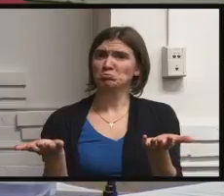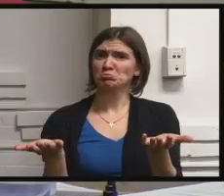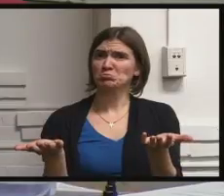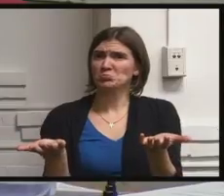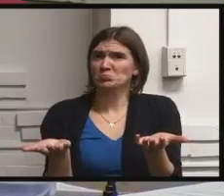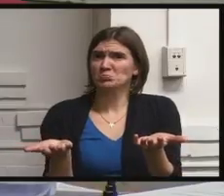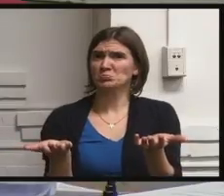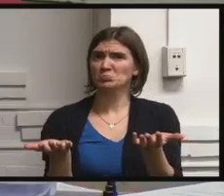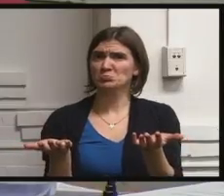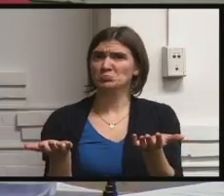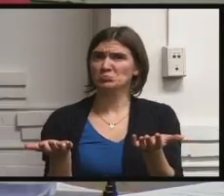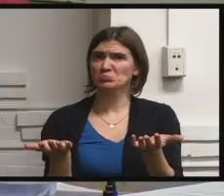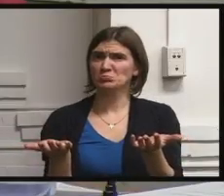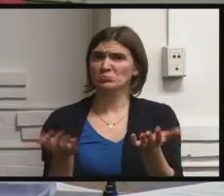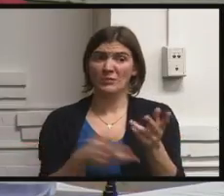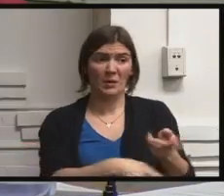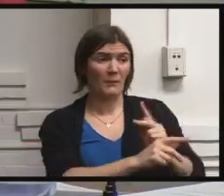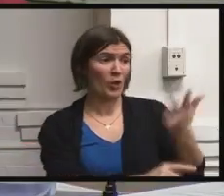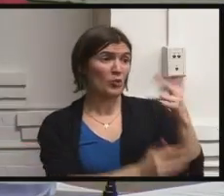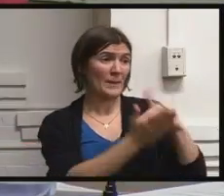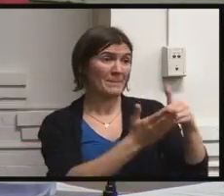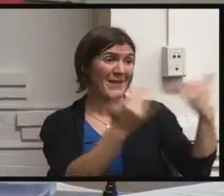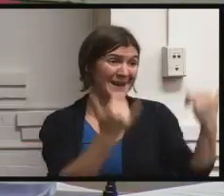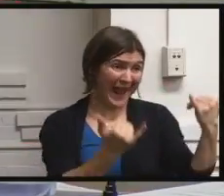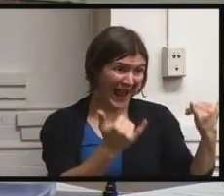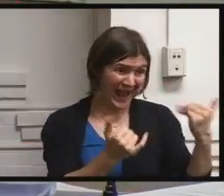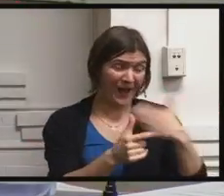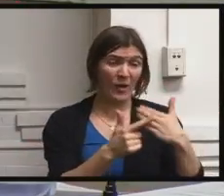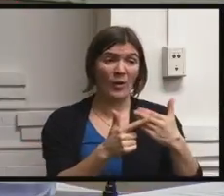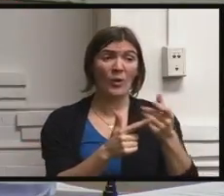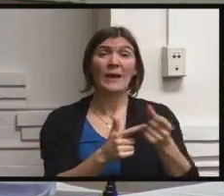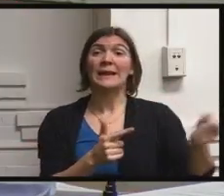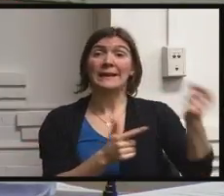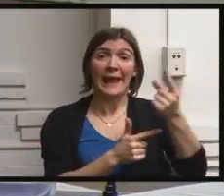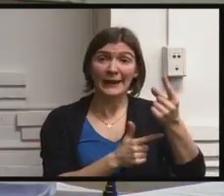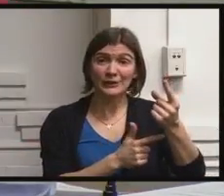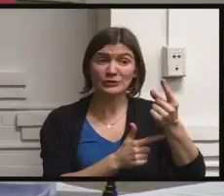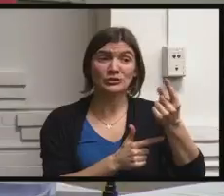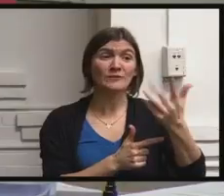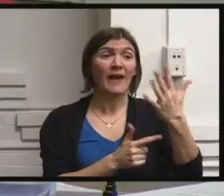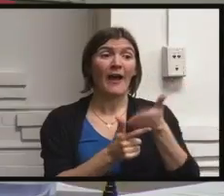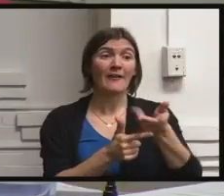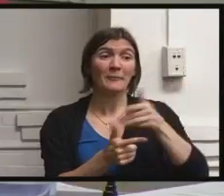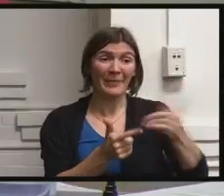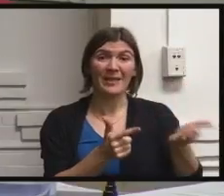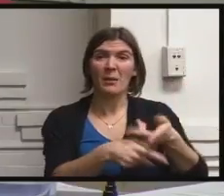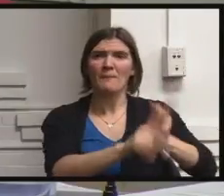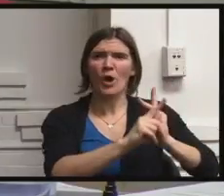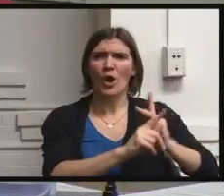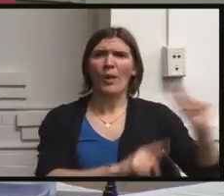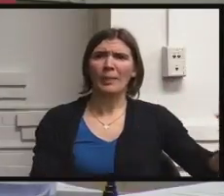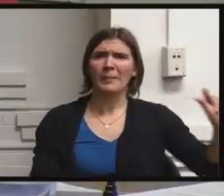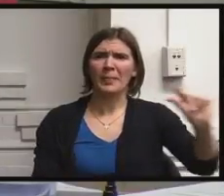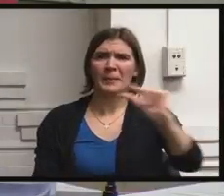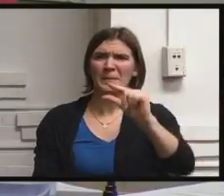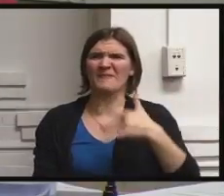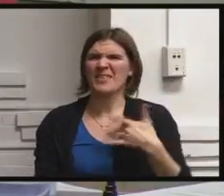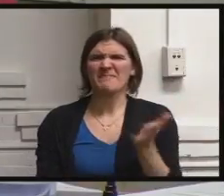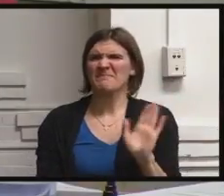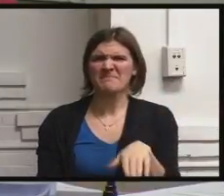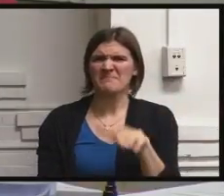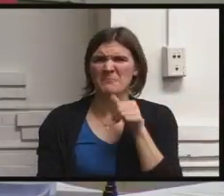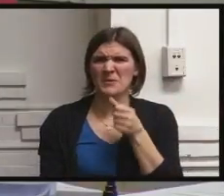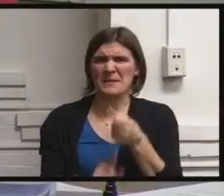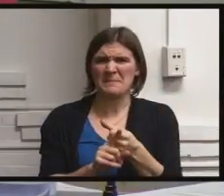to like borrow $3 million next year and then wait two or three more years and borrow another $4 million. I don't think it's going to have enough of an impact